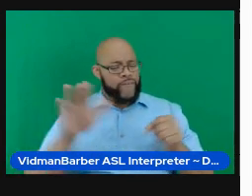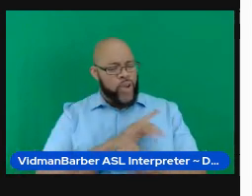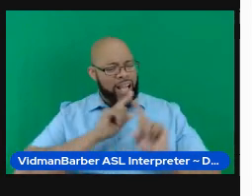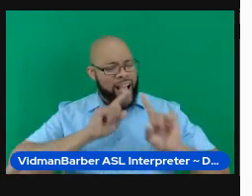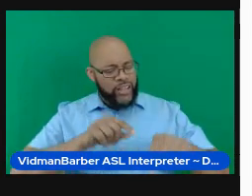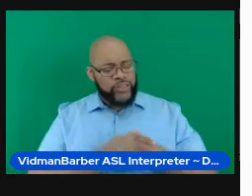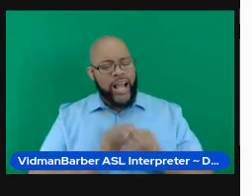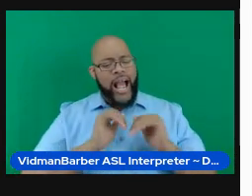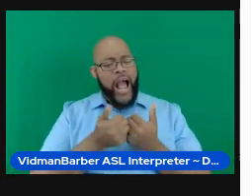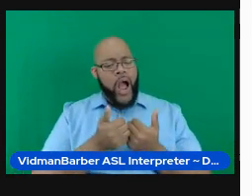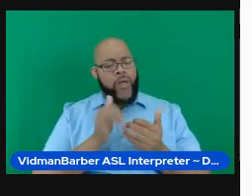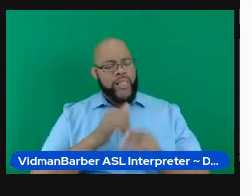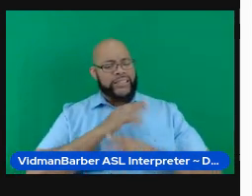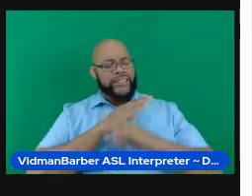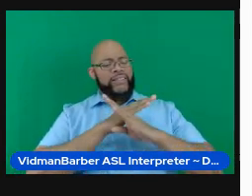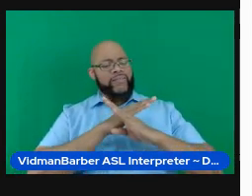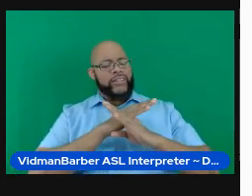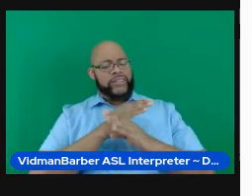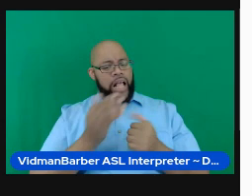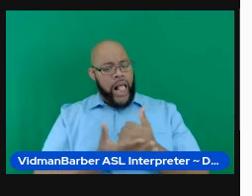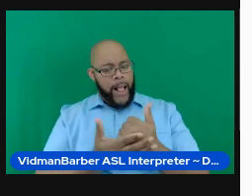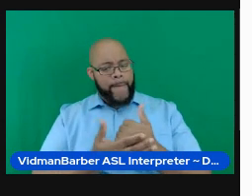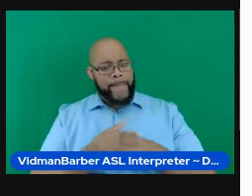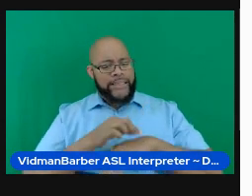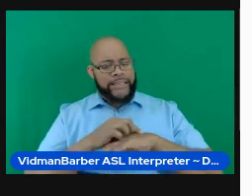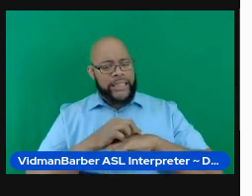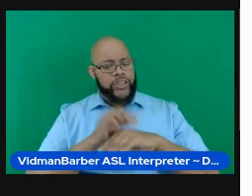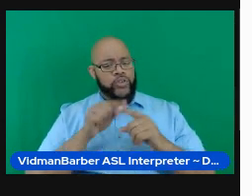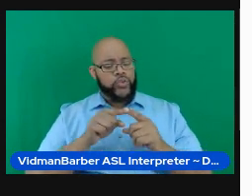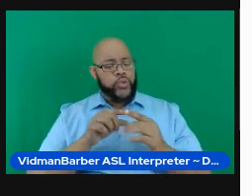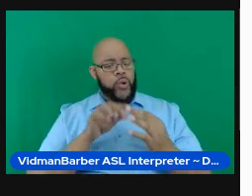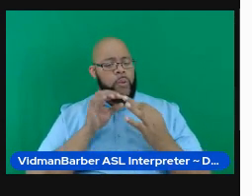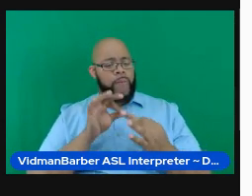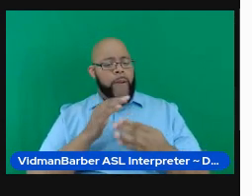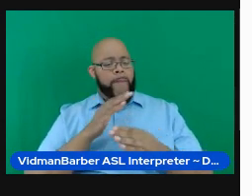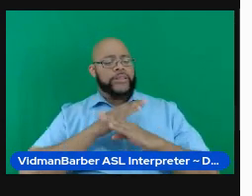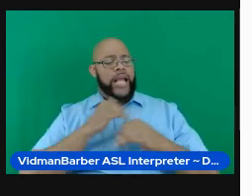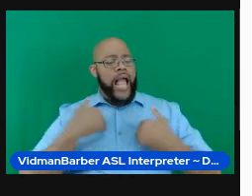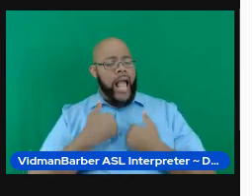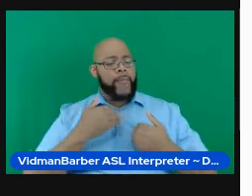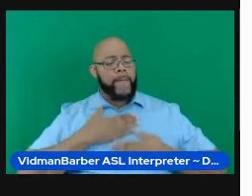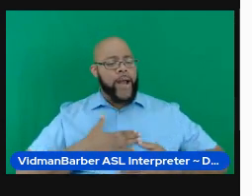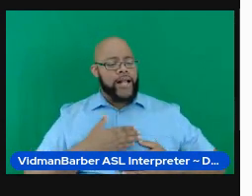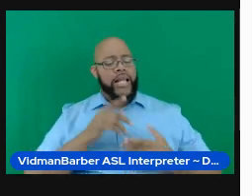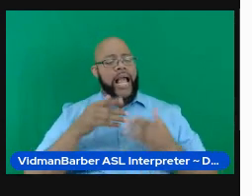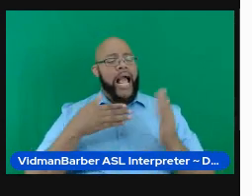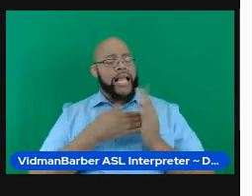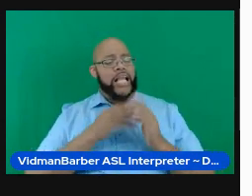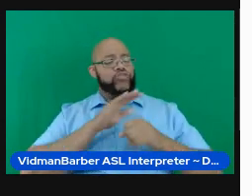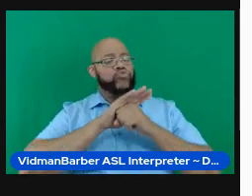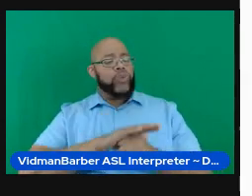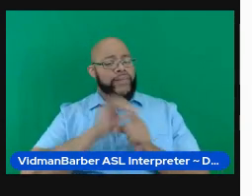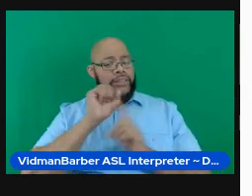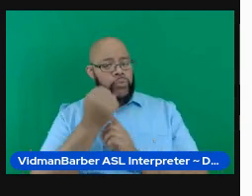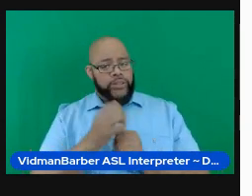is how better defenses help the skin to protect the animal's body against stressful conditions.